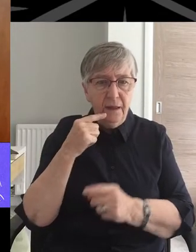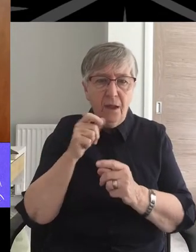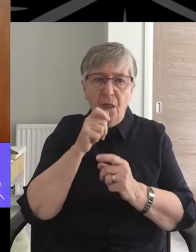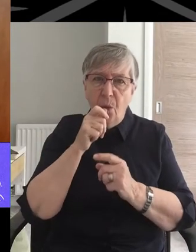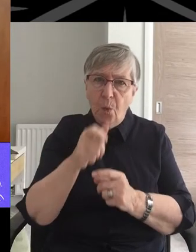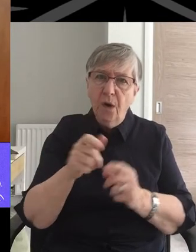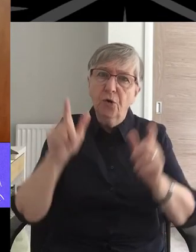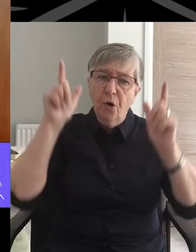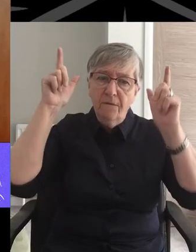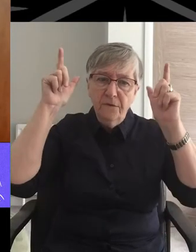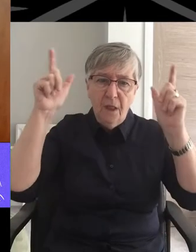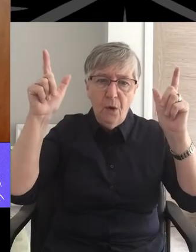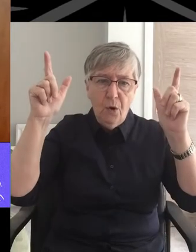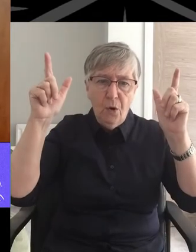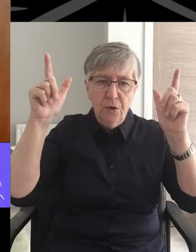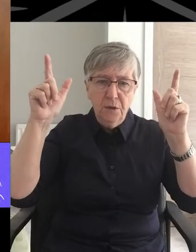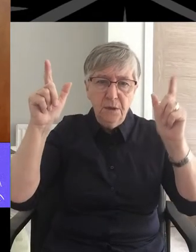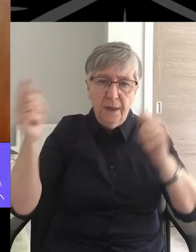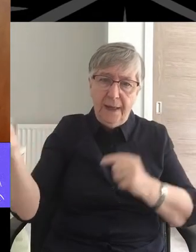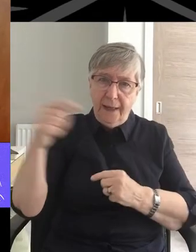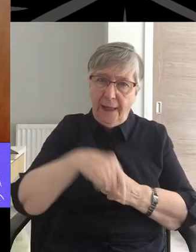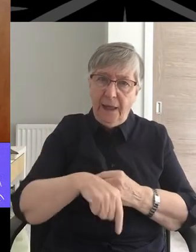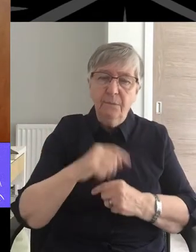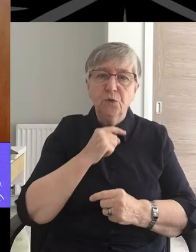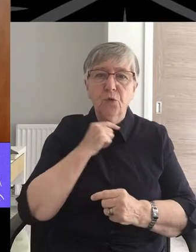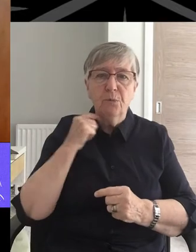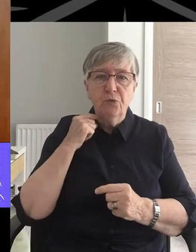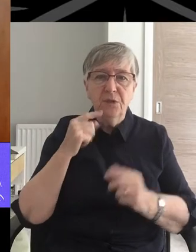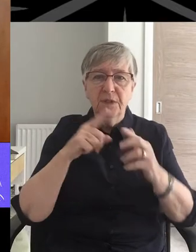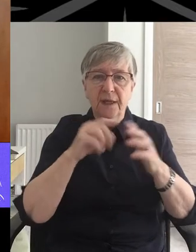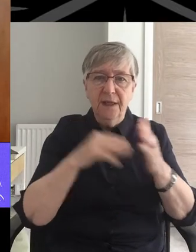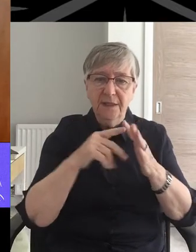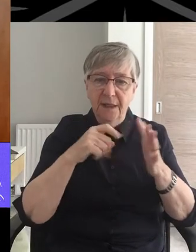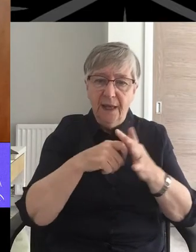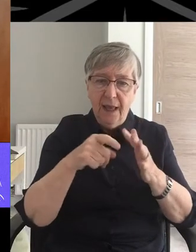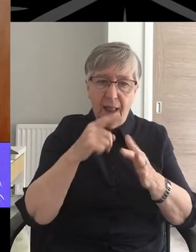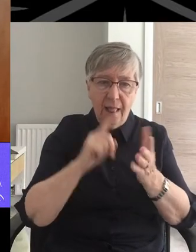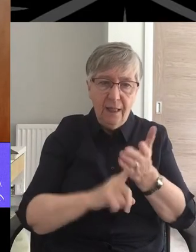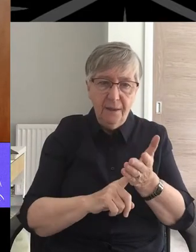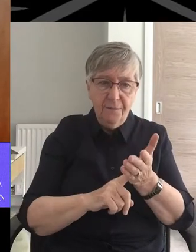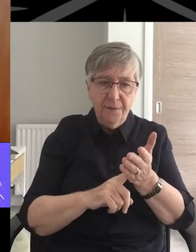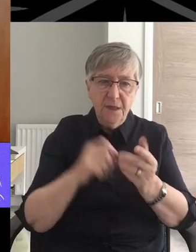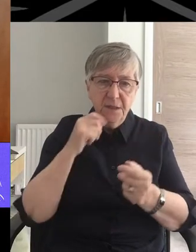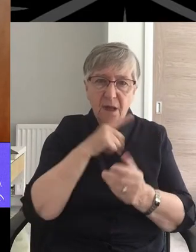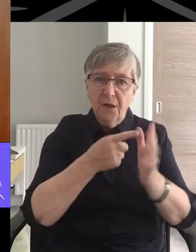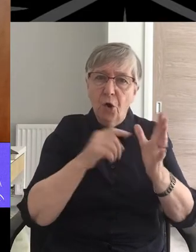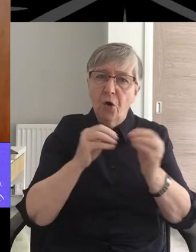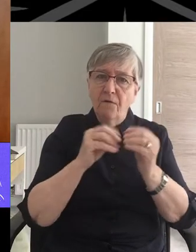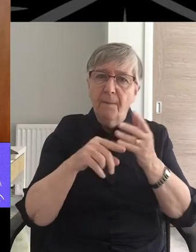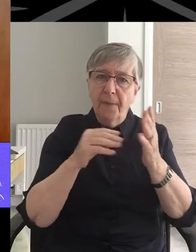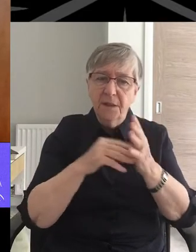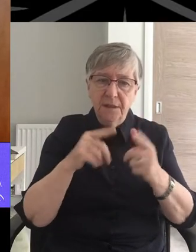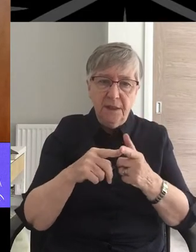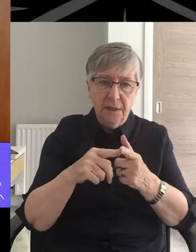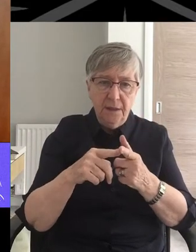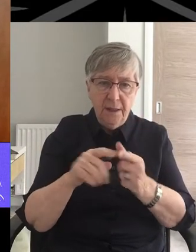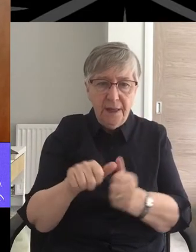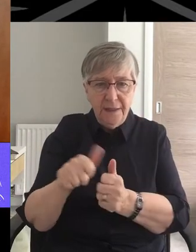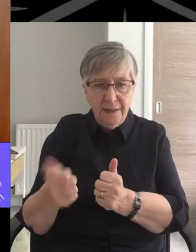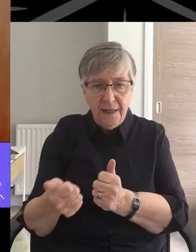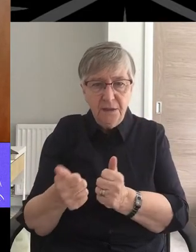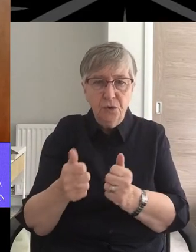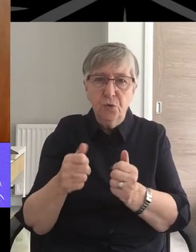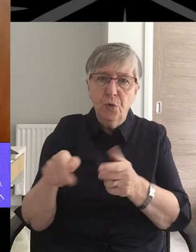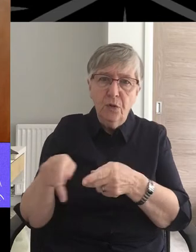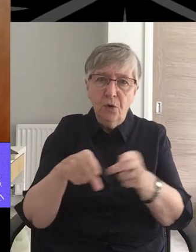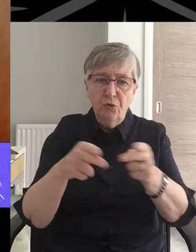King Jehoiakim, the word of the Lord came to Ezekiel the priest, the son of Buzi, by the Kibar River in